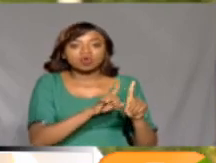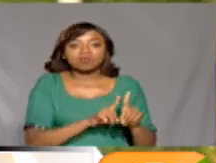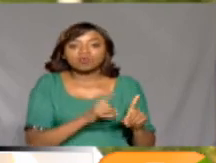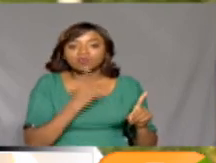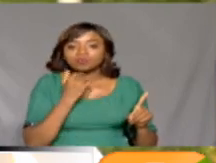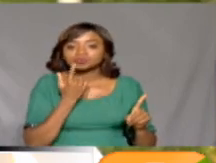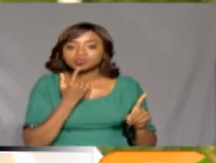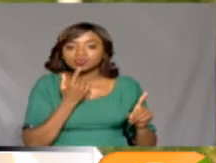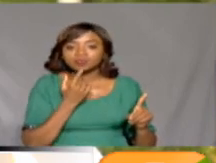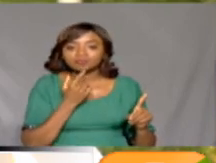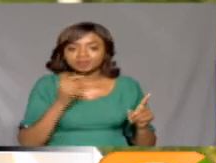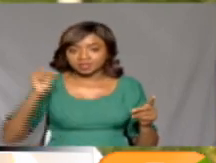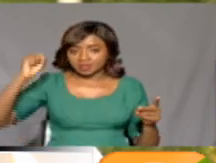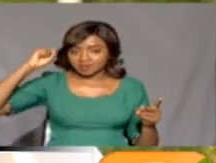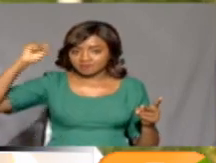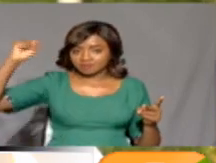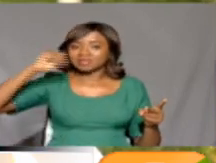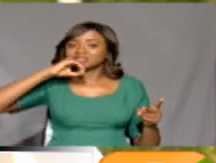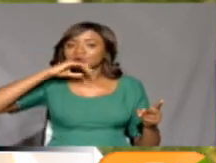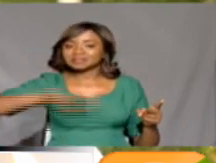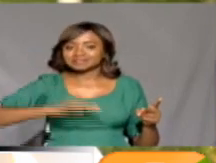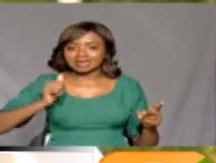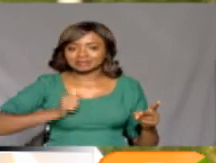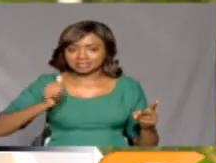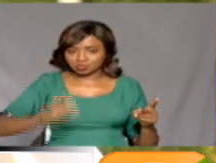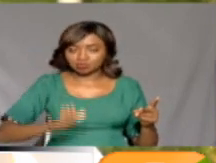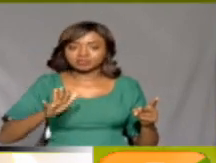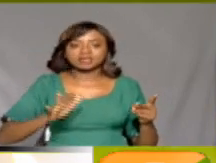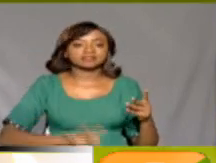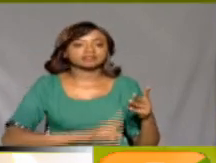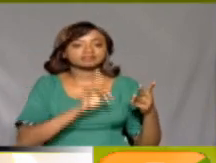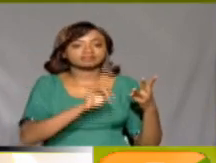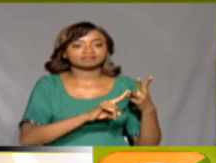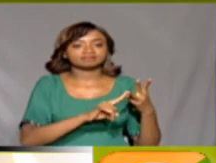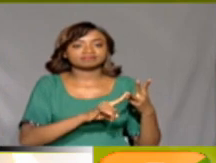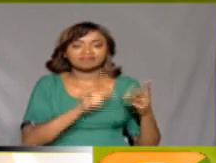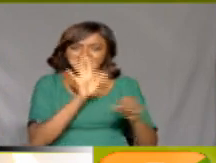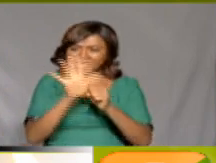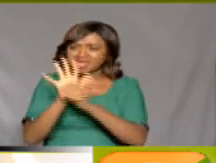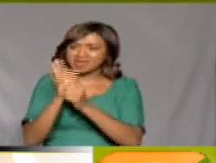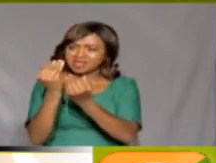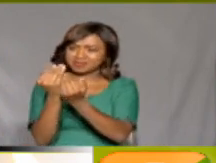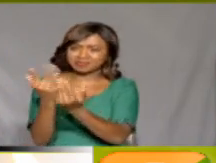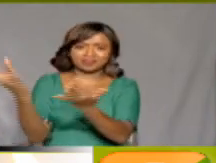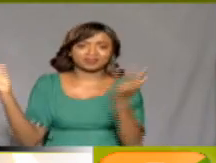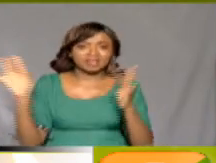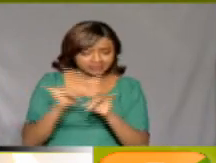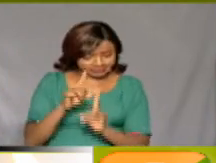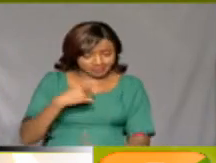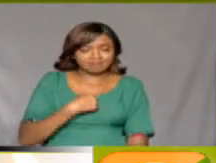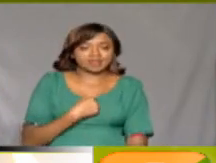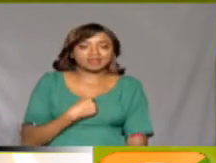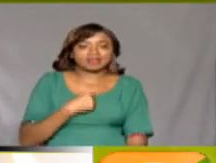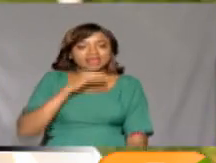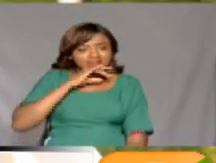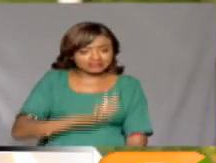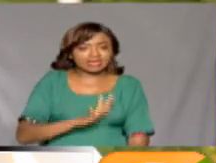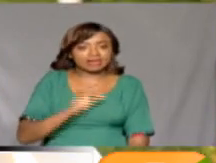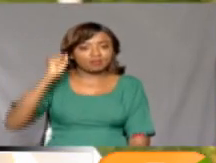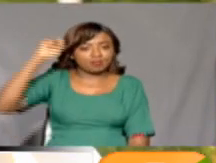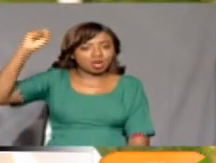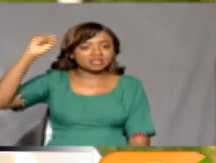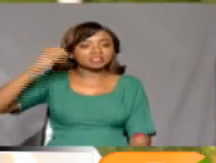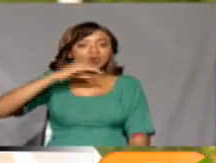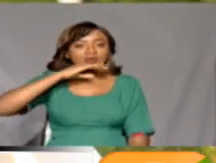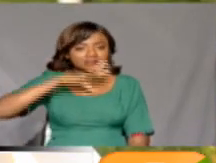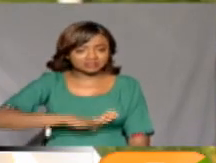includes his political sons and daughters. And that is many of us. You count yourself as one of those? Absolutely. I think